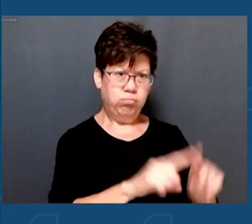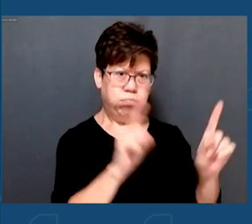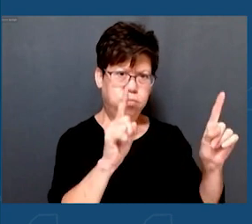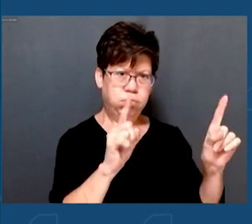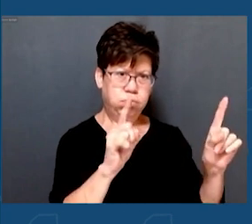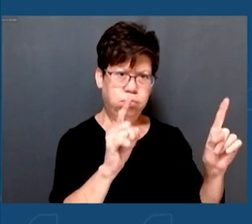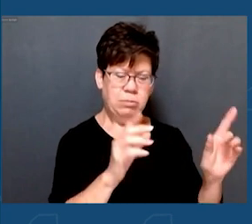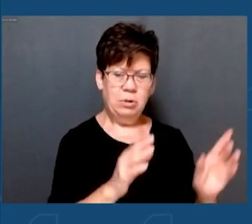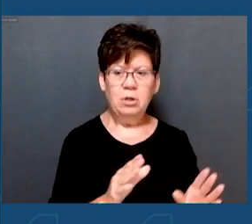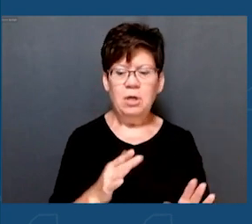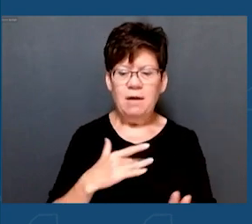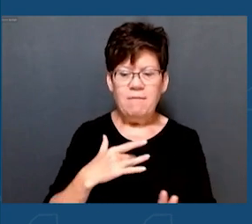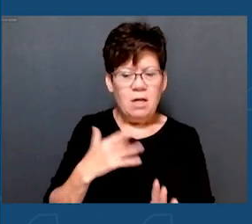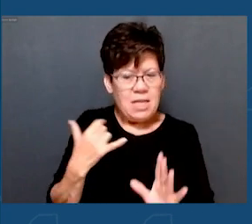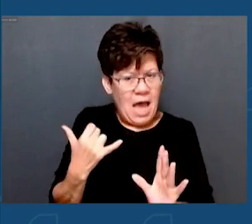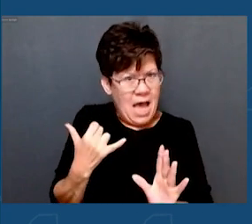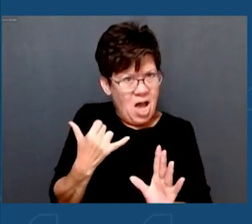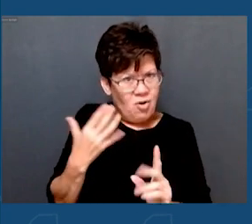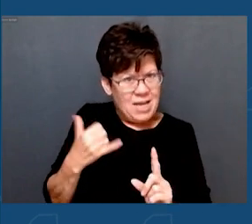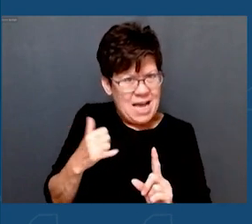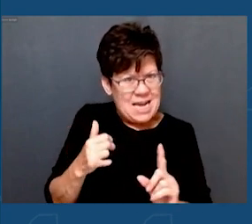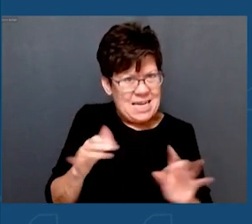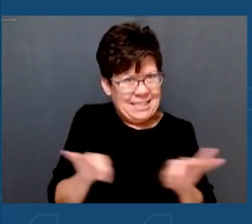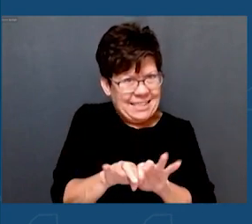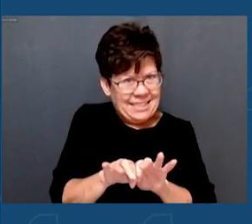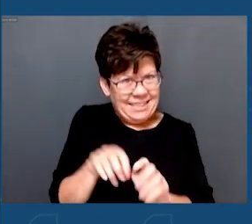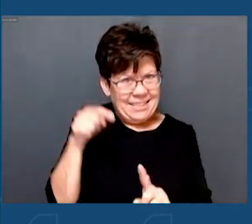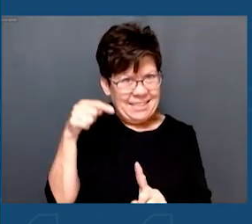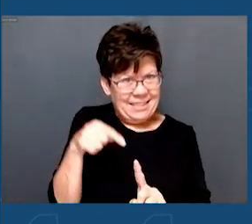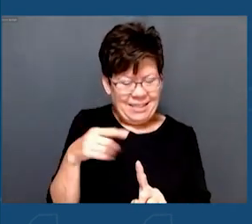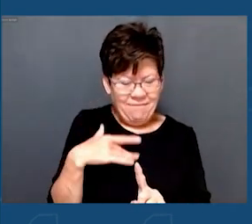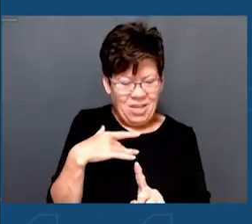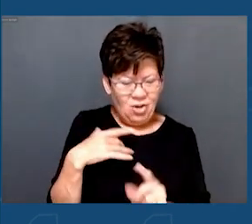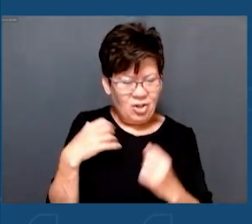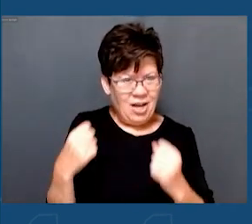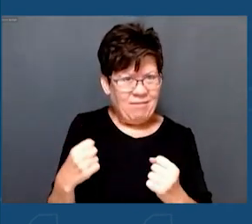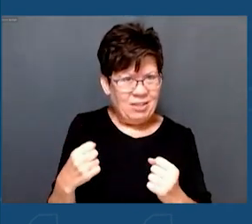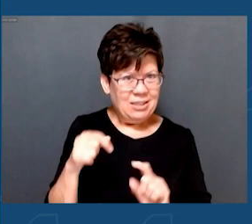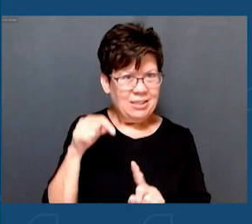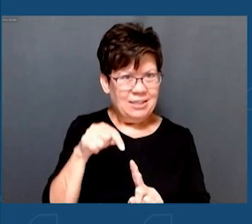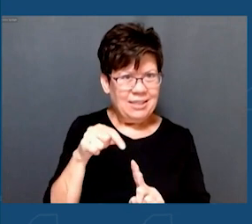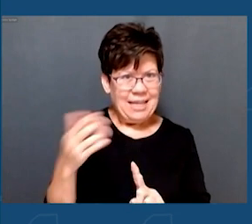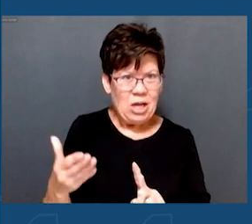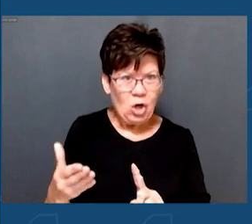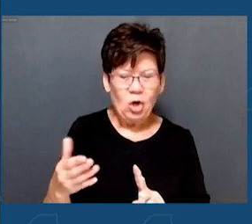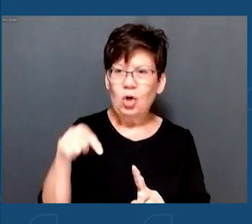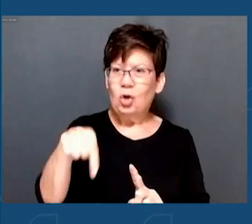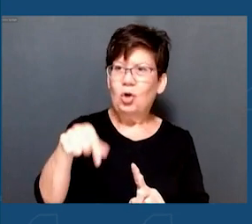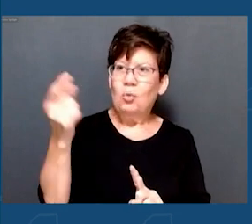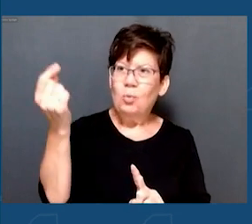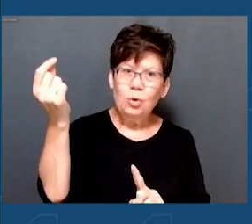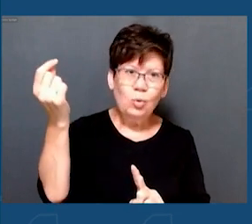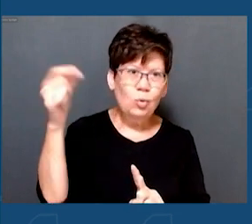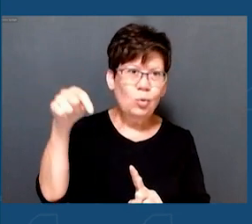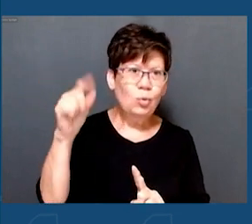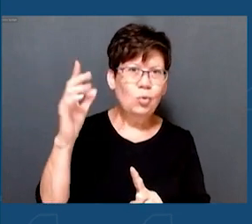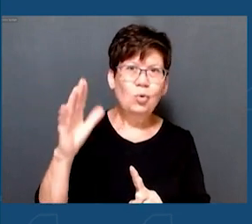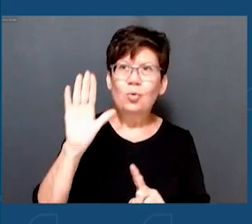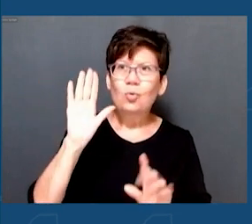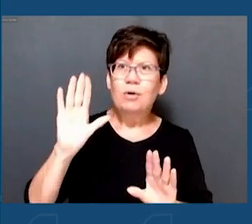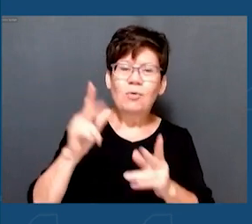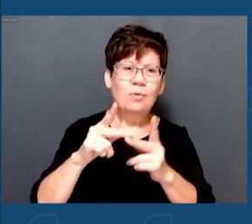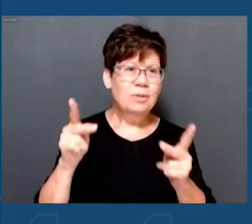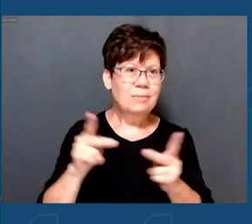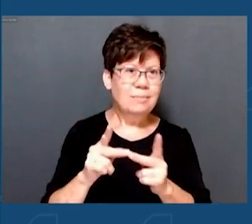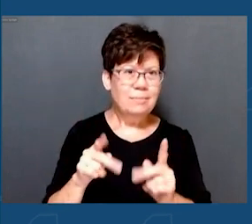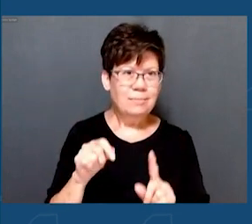point. I feel so confident because of what we're doing here and will continue to do here in this magnificent space,